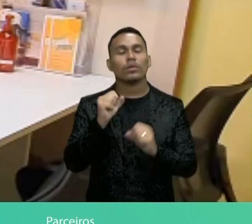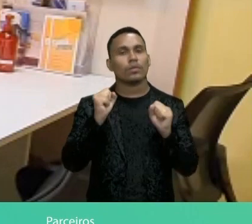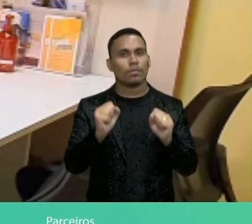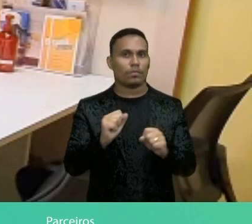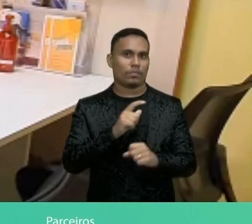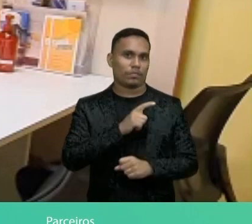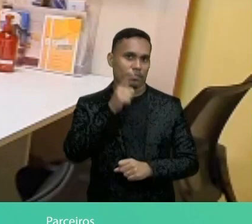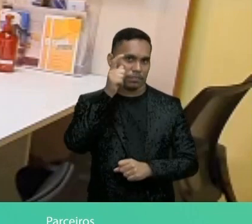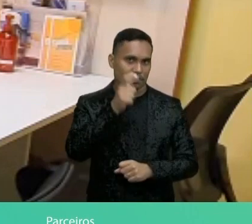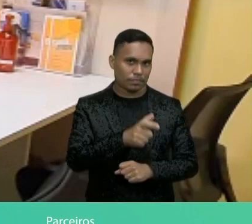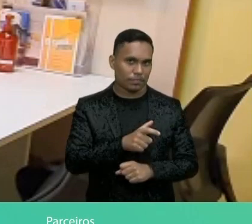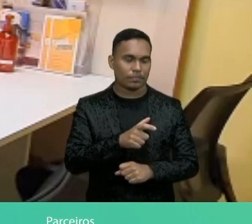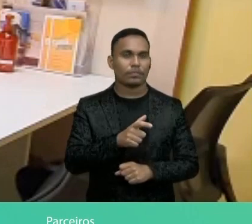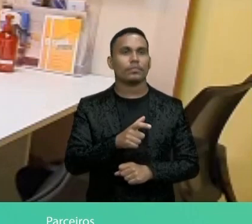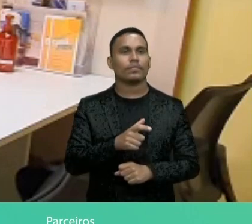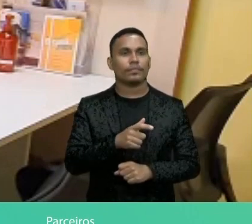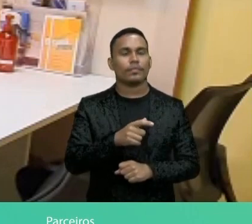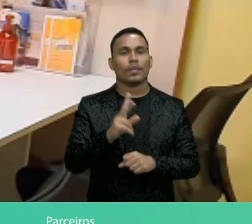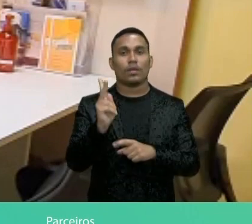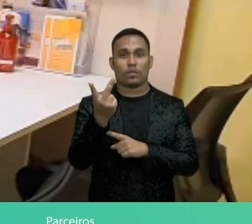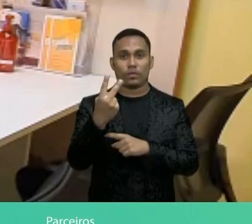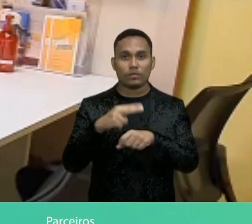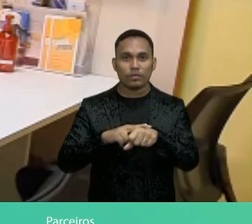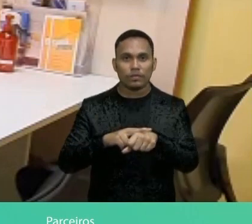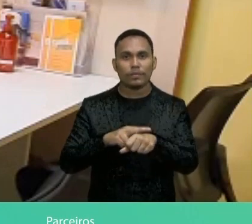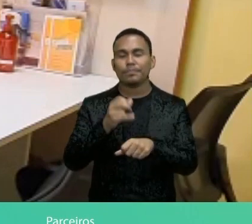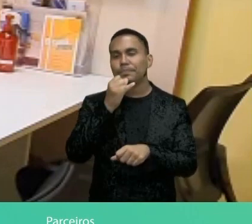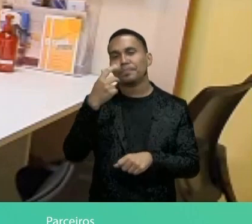that can have interests,